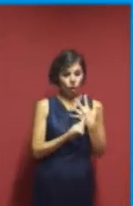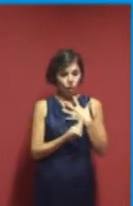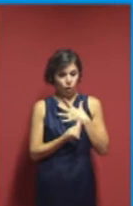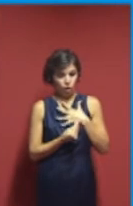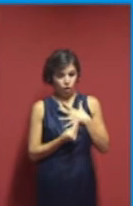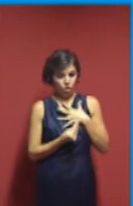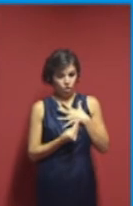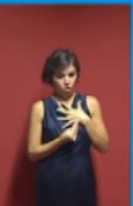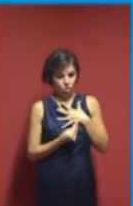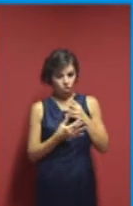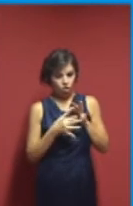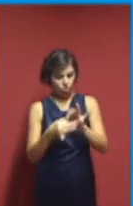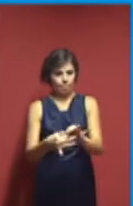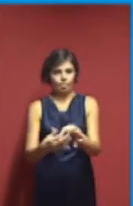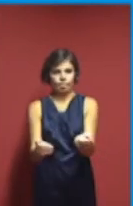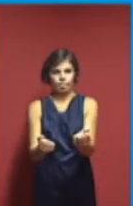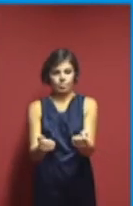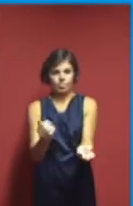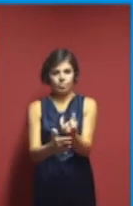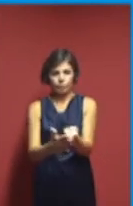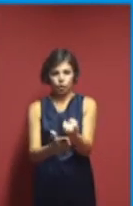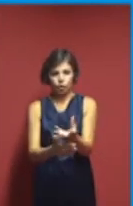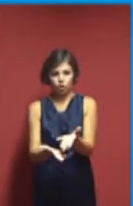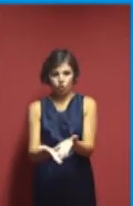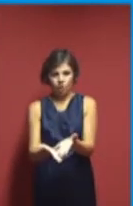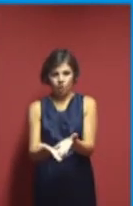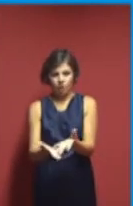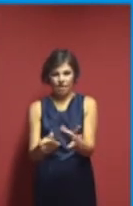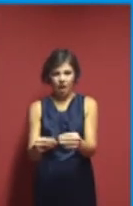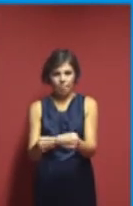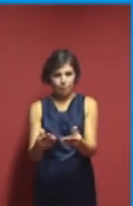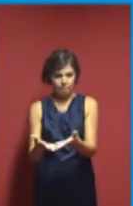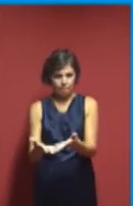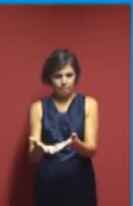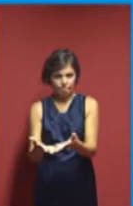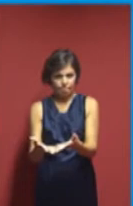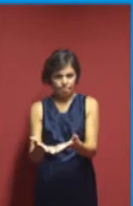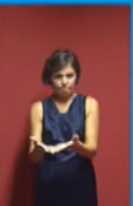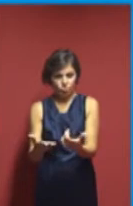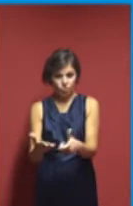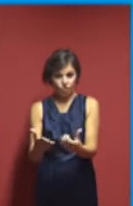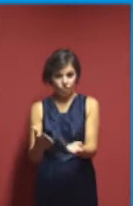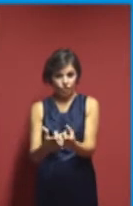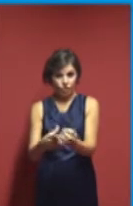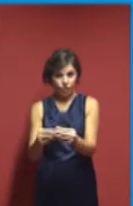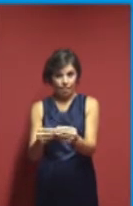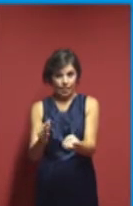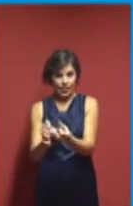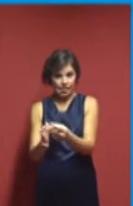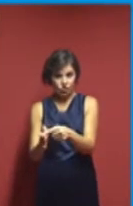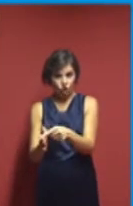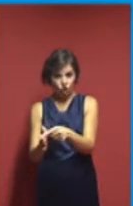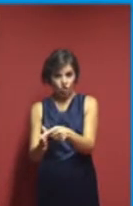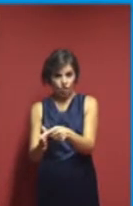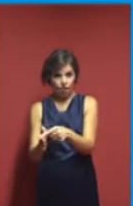clash of those two worlds. Because manufacturing is supposed to be serious, but we're supposed to have fun